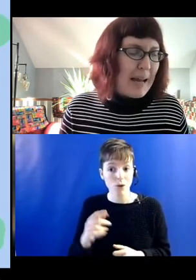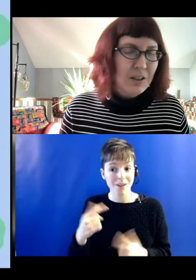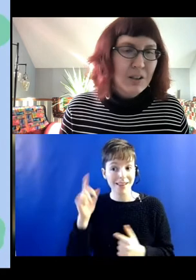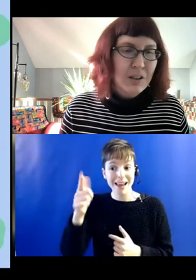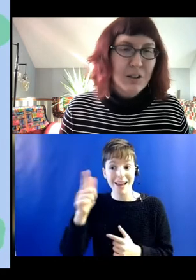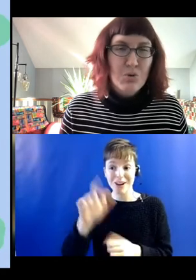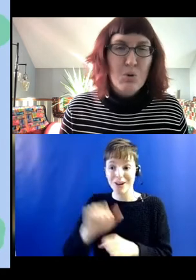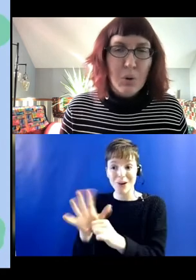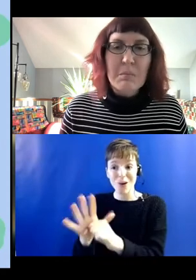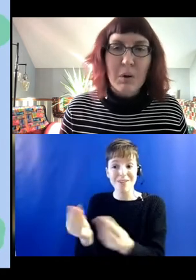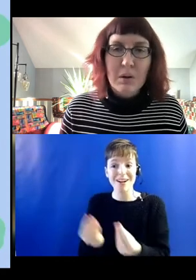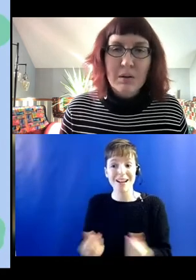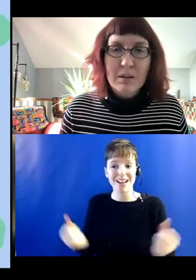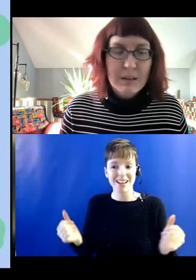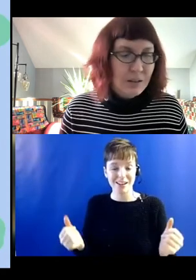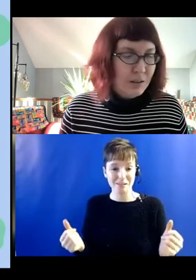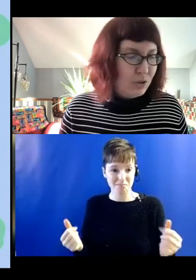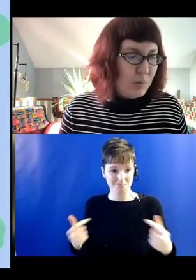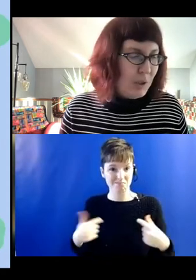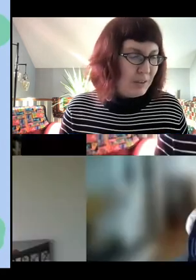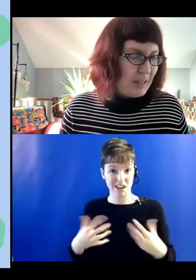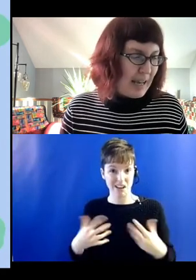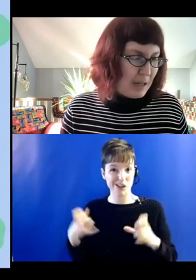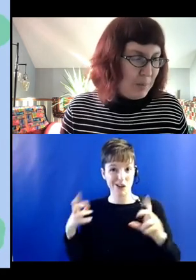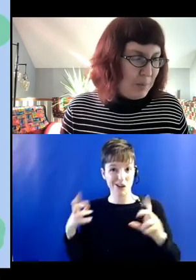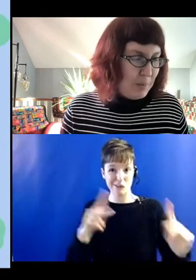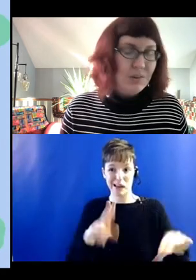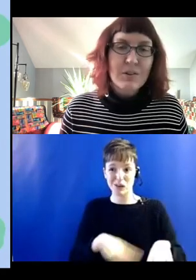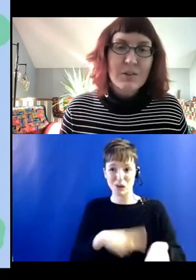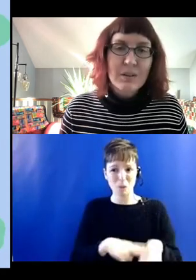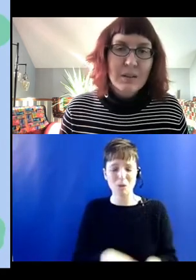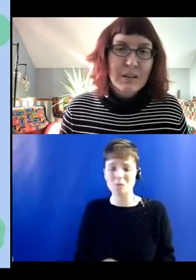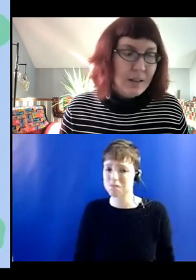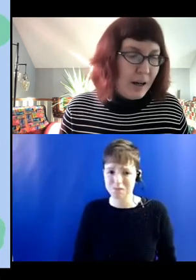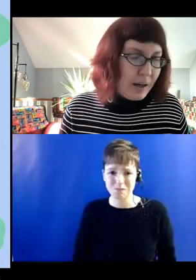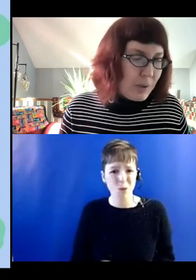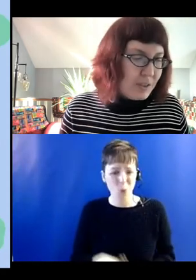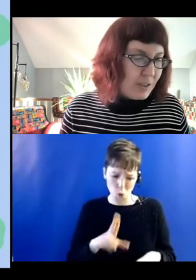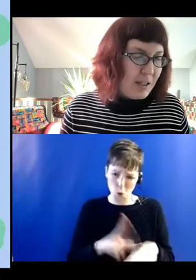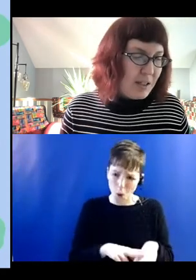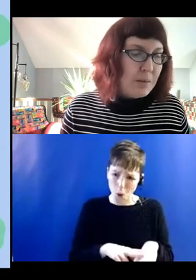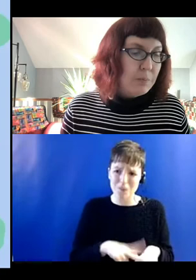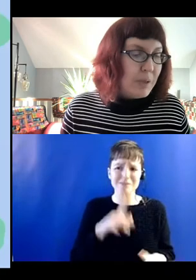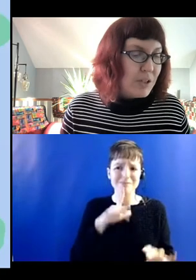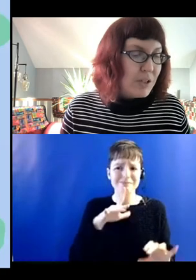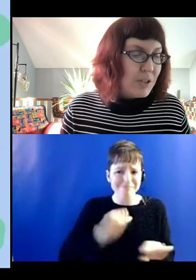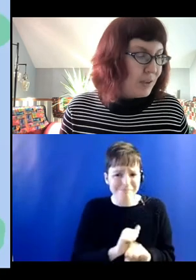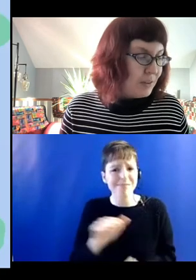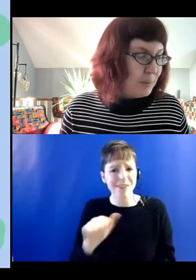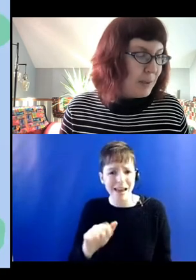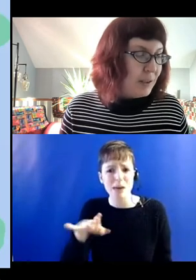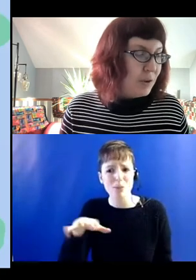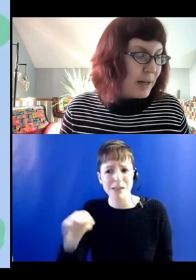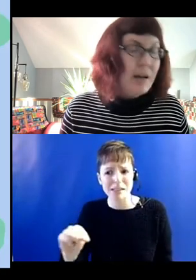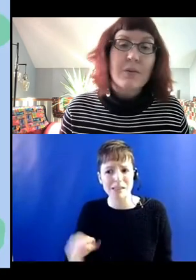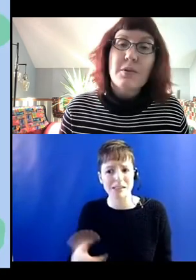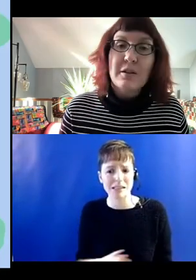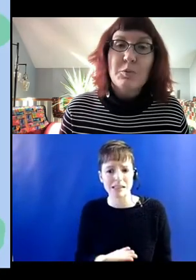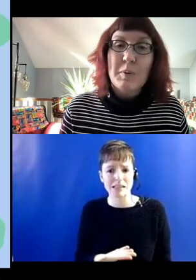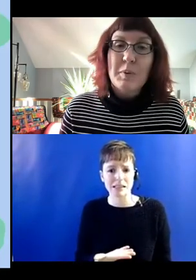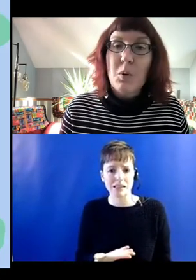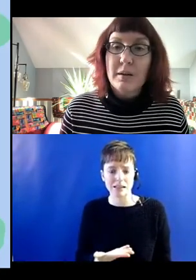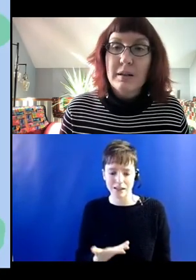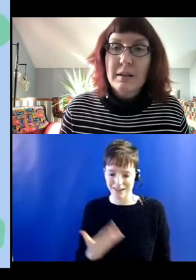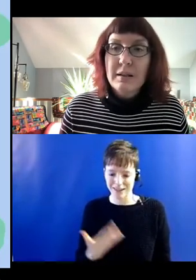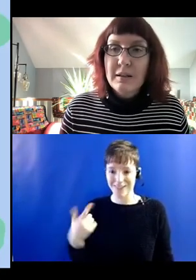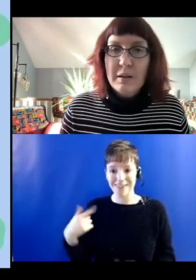go back to normal. Normal is ableist. I want to keep much of the accessibility ground that